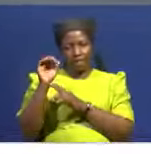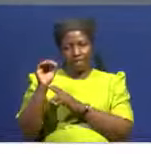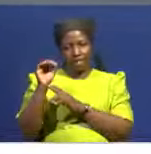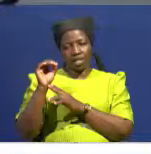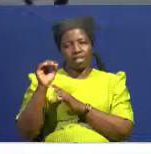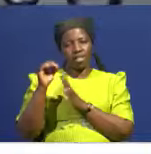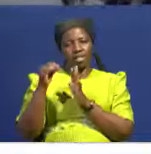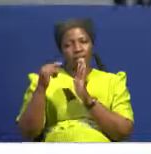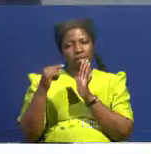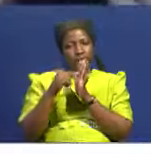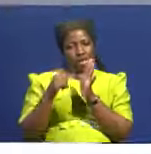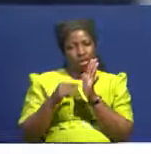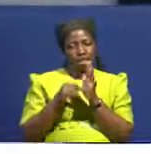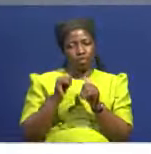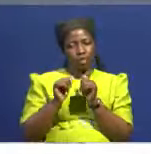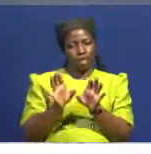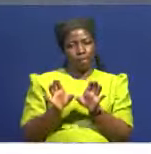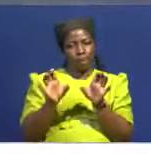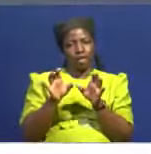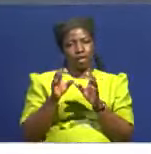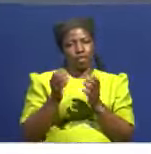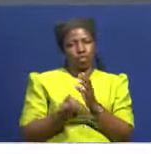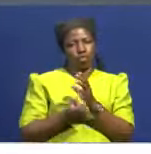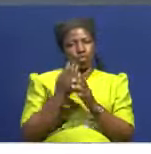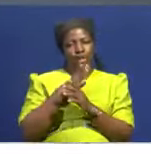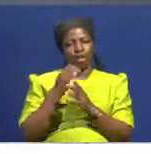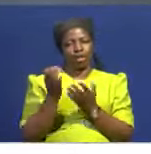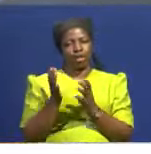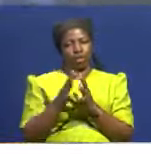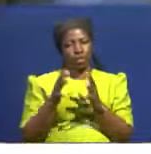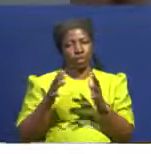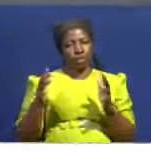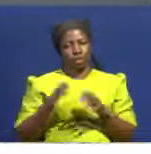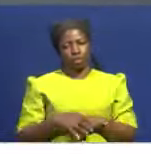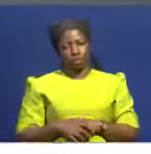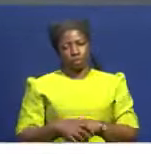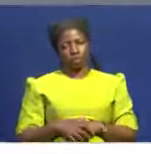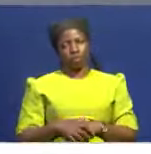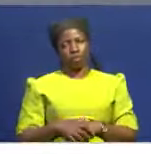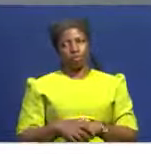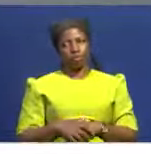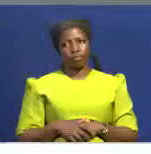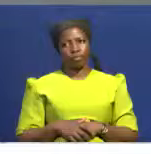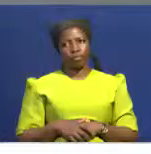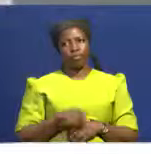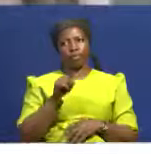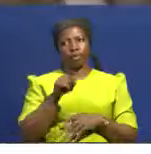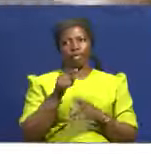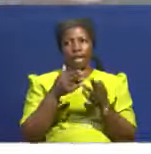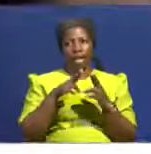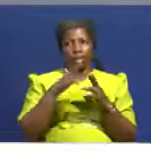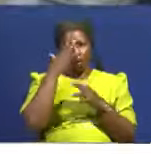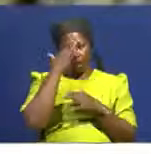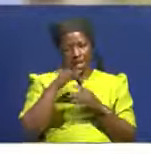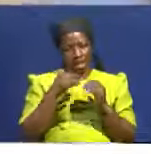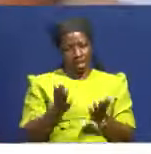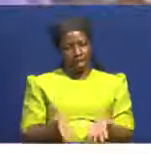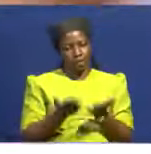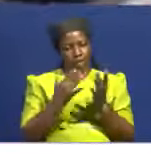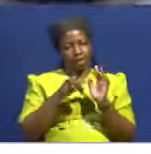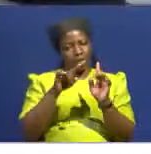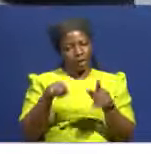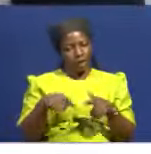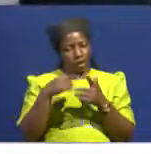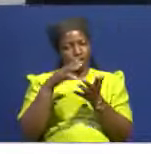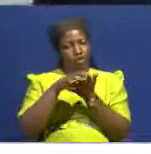separates growth and contraction. The rise in business activity was supported by an increase in orders driven by improved demand conditions and